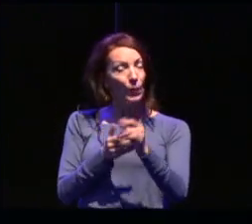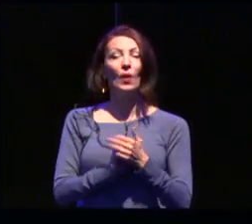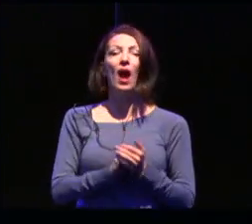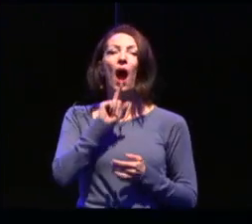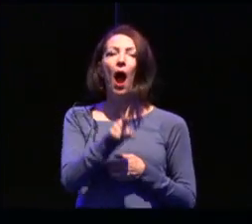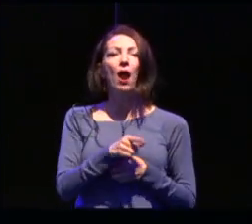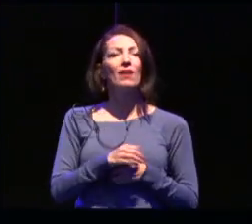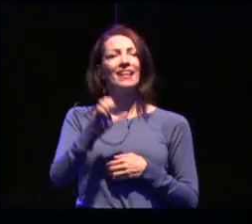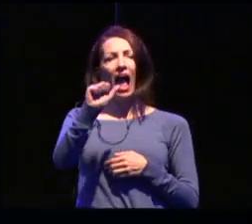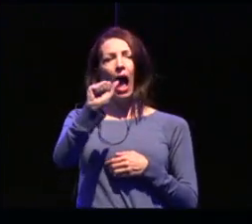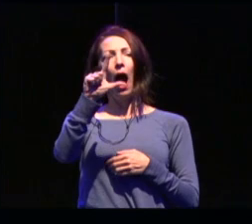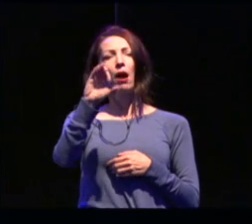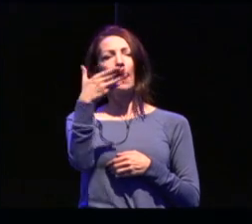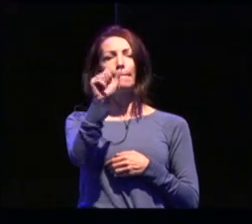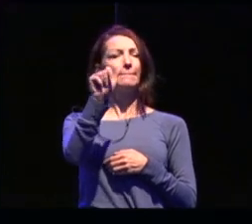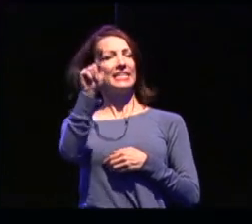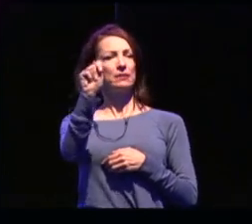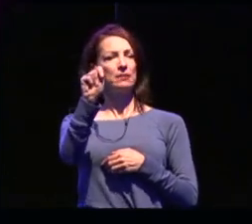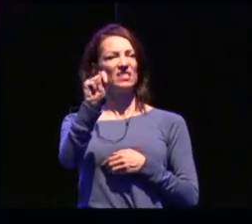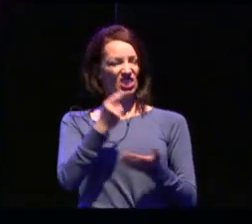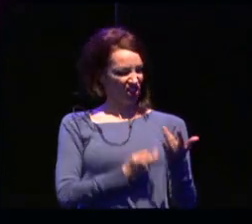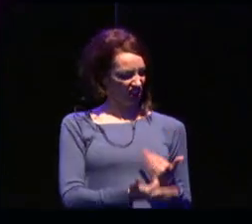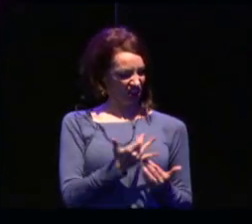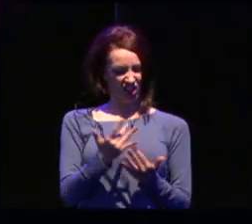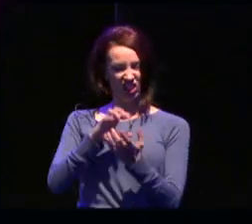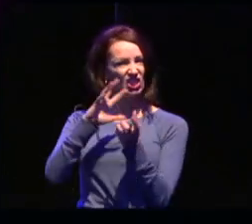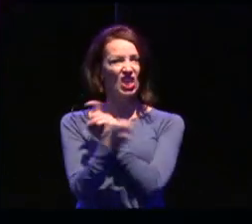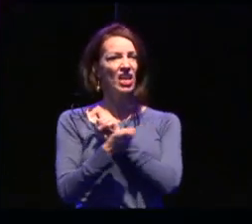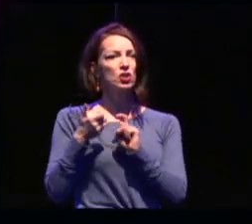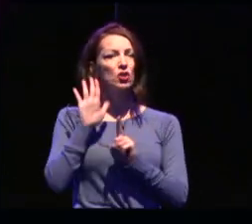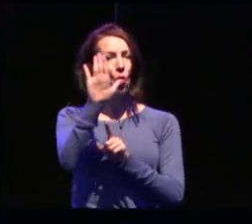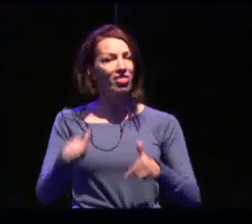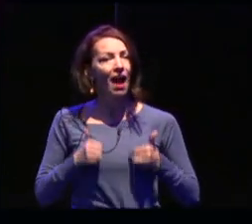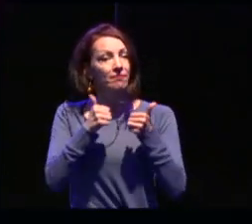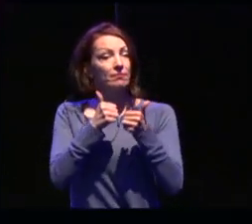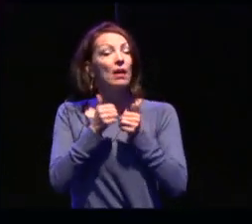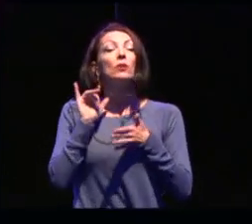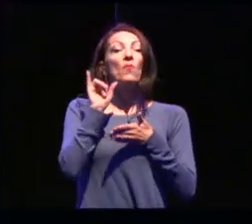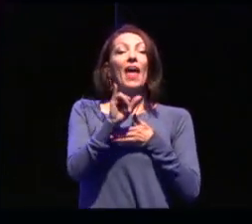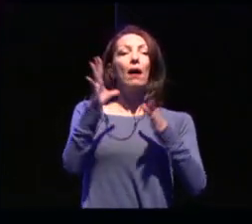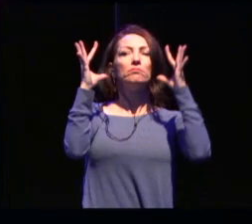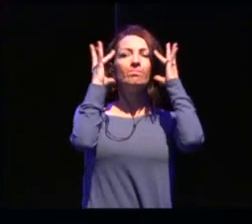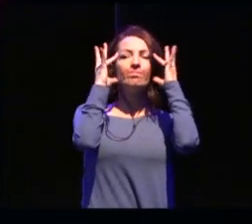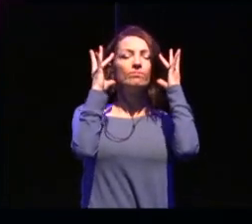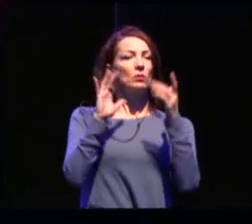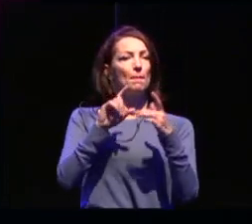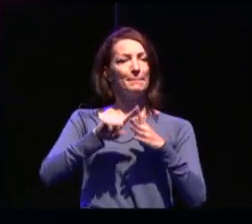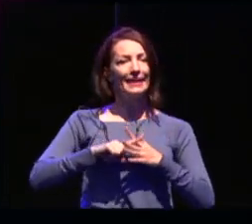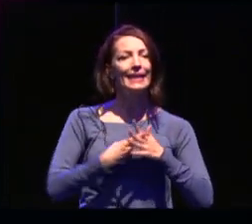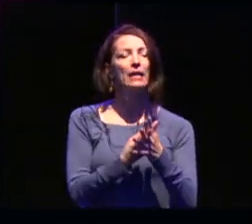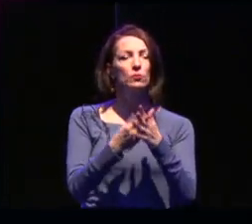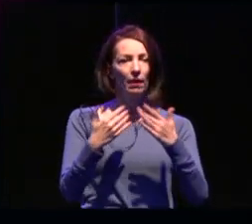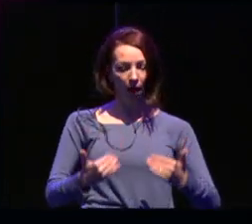are an alchemist. That's what you're doing here, you see. And so in that awareness, you begin to